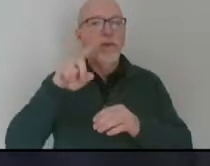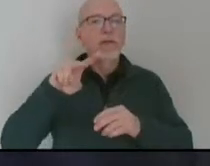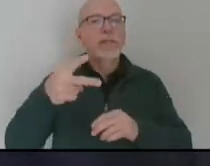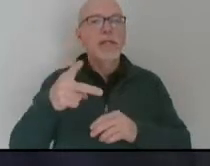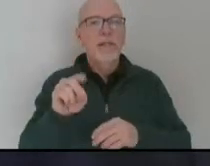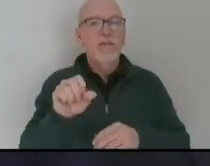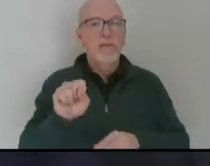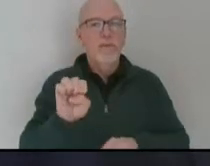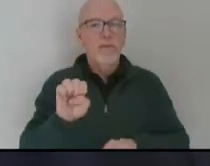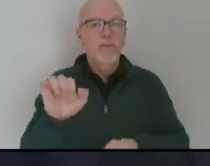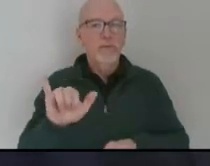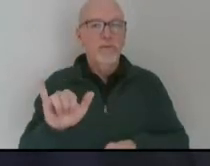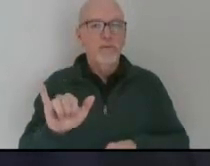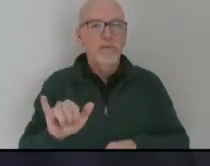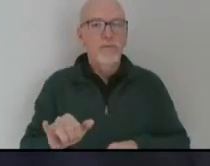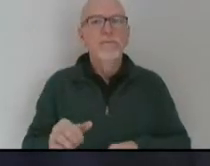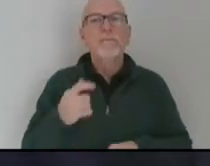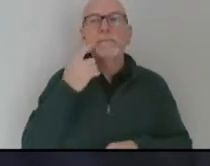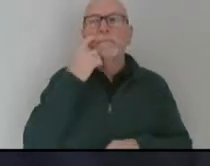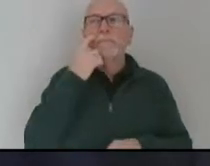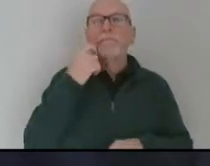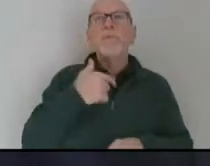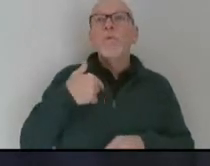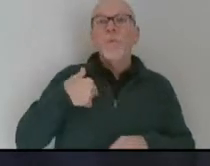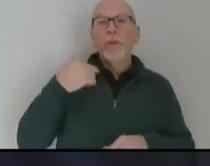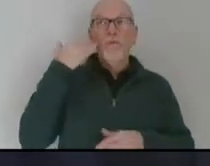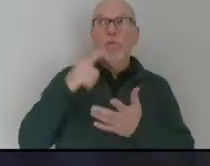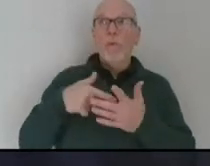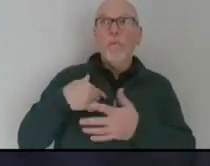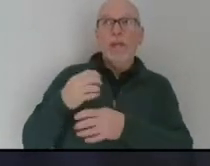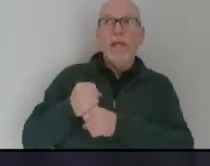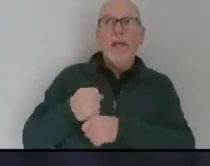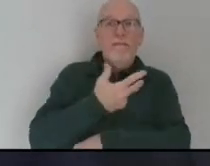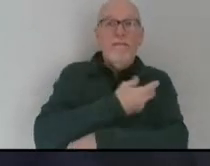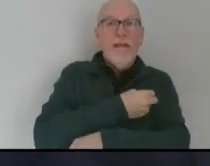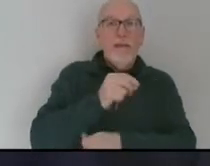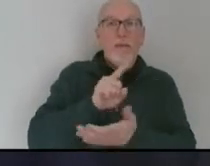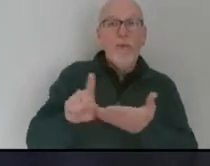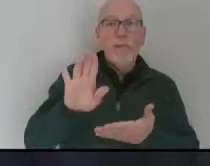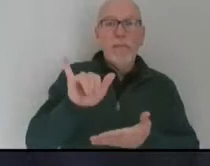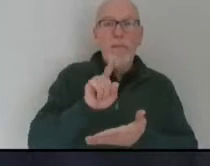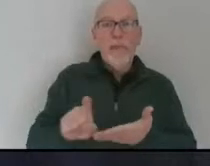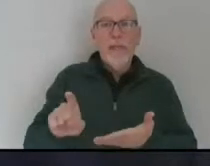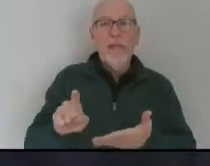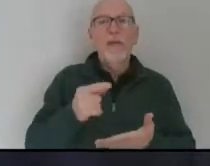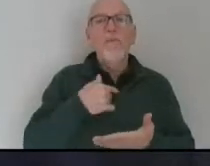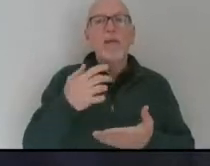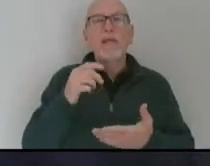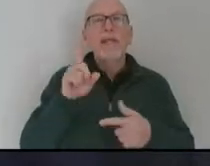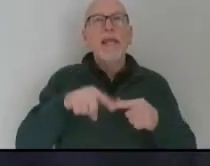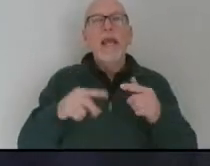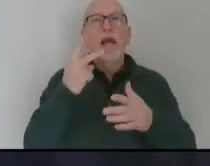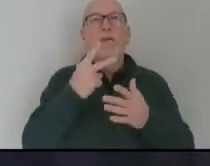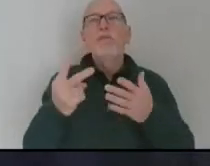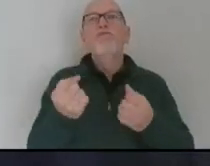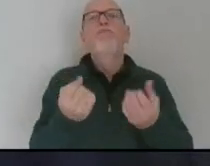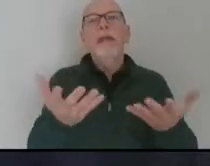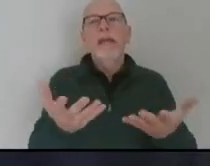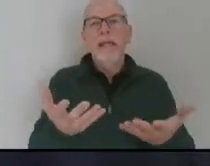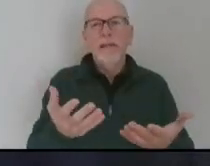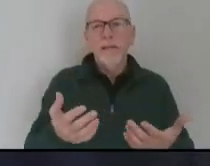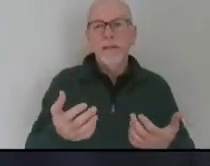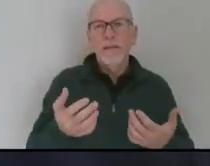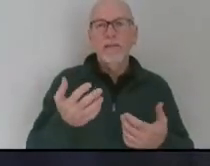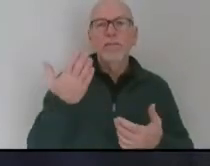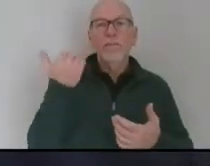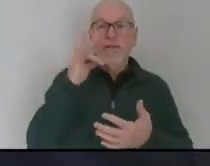is scheduled there, because we only know what we're going to get with our vaccine week to week. So we only want to project out so far. So because of some